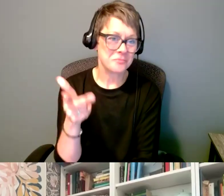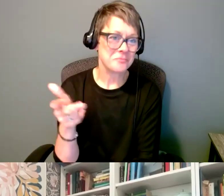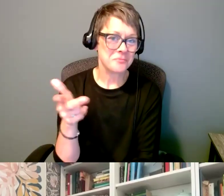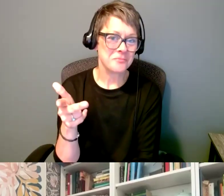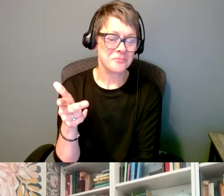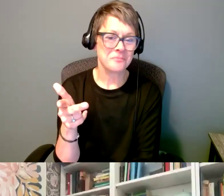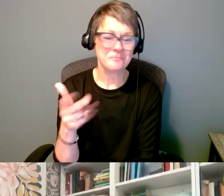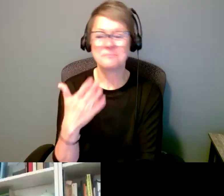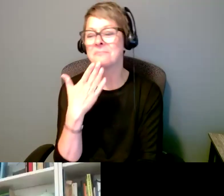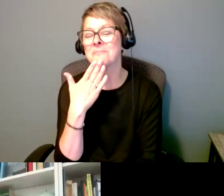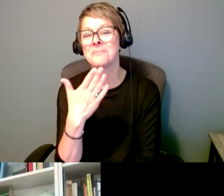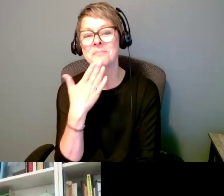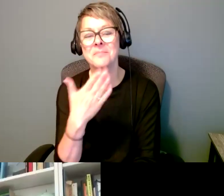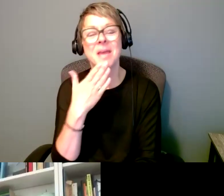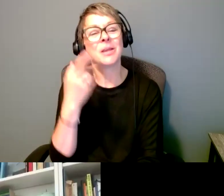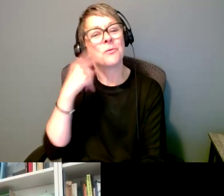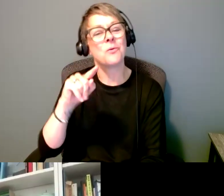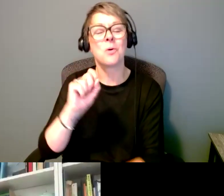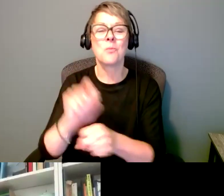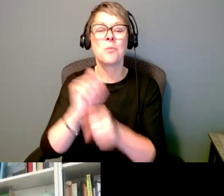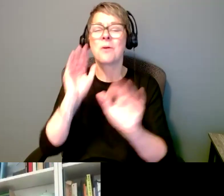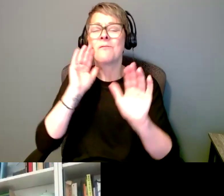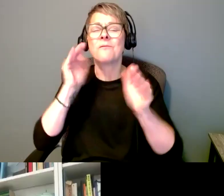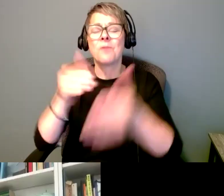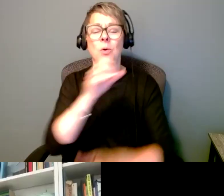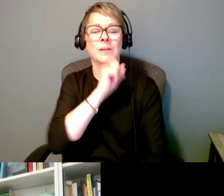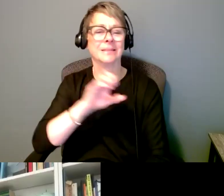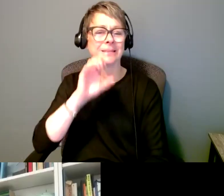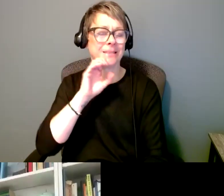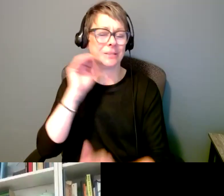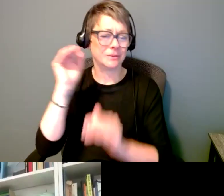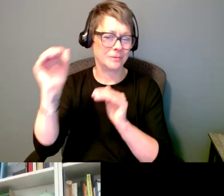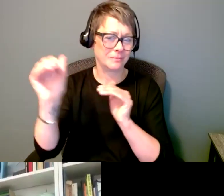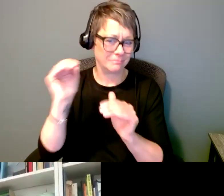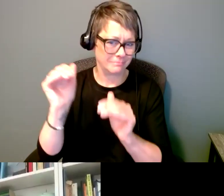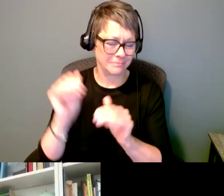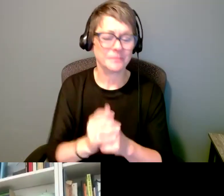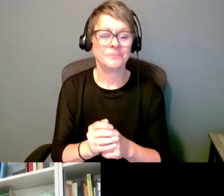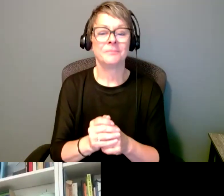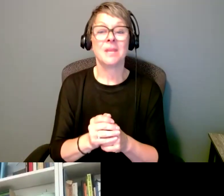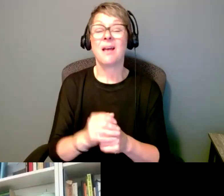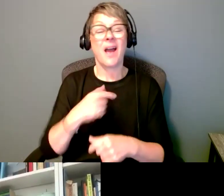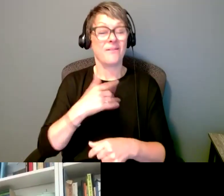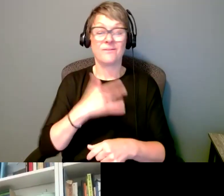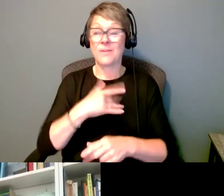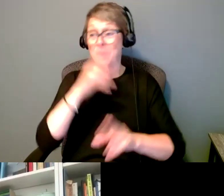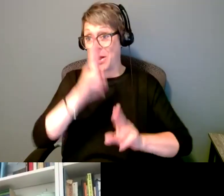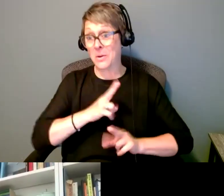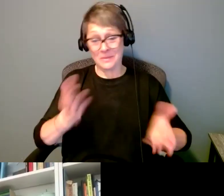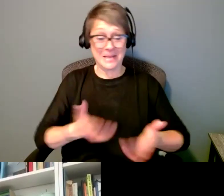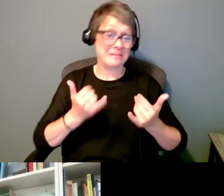thank you for your dedication to older Canadians. It has been an absolute pleasure for me to be with you